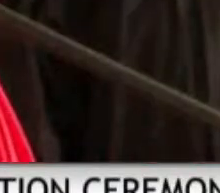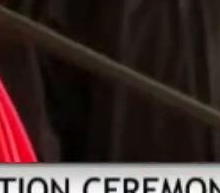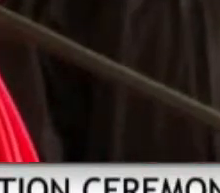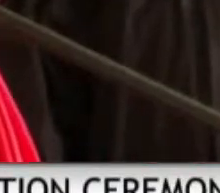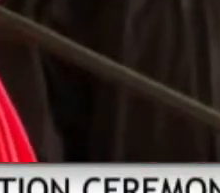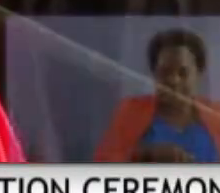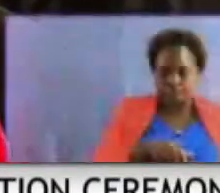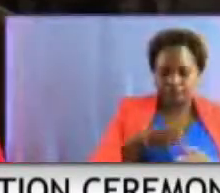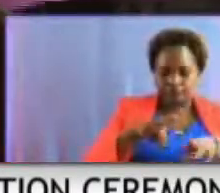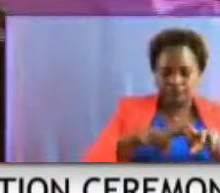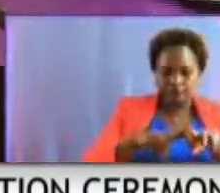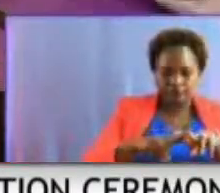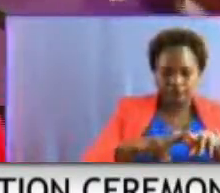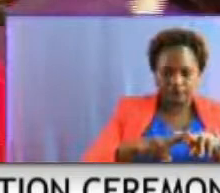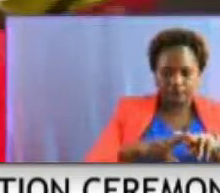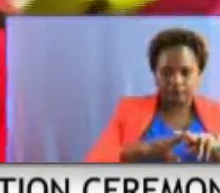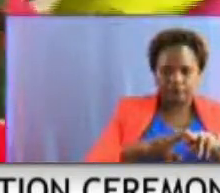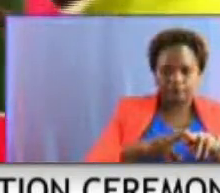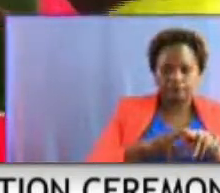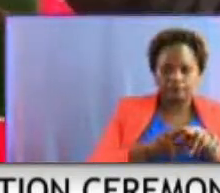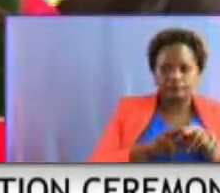Be seated.